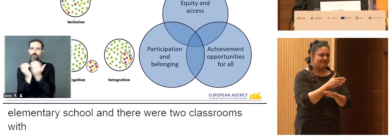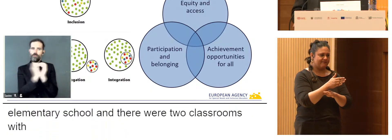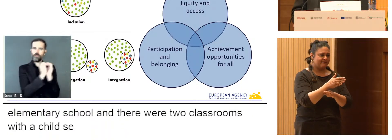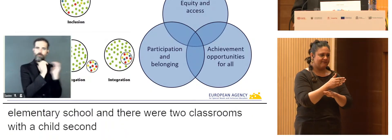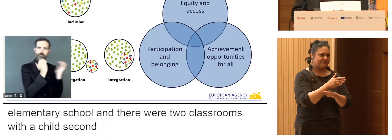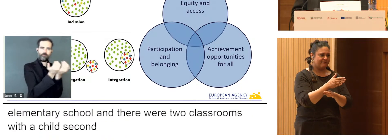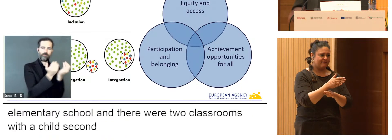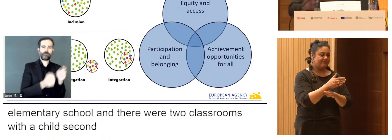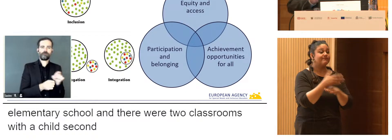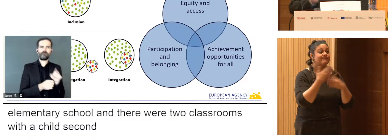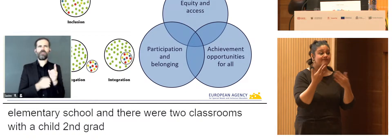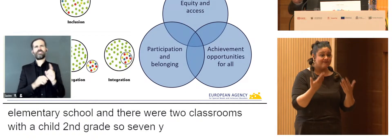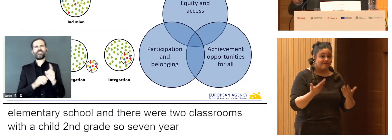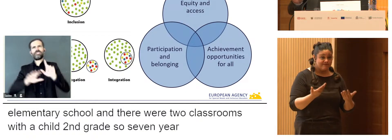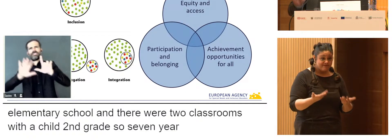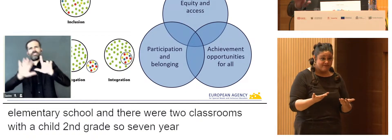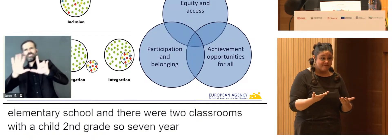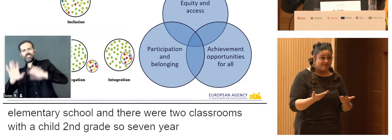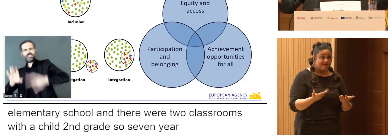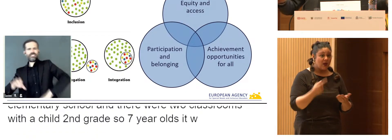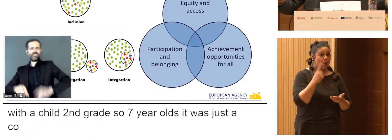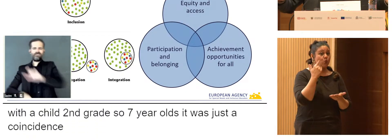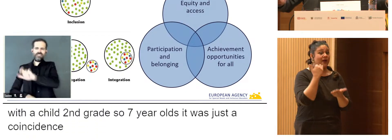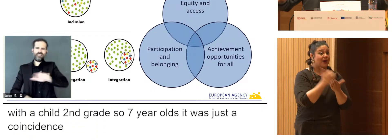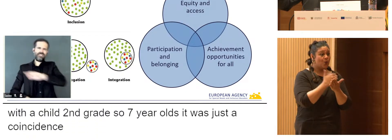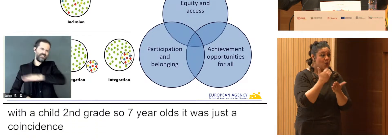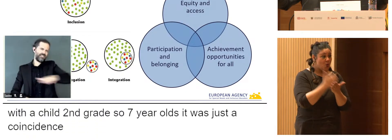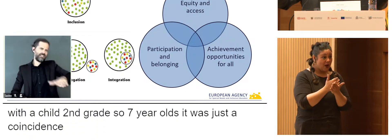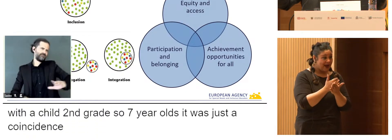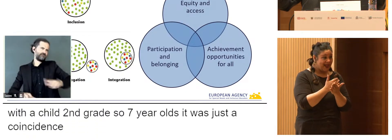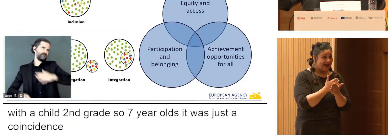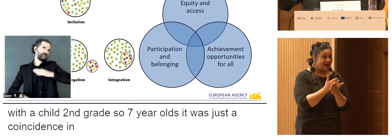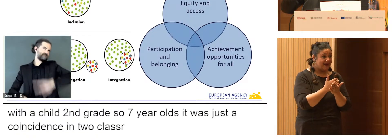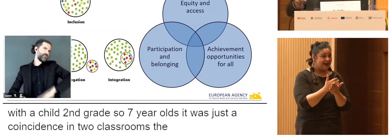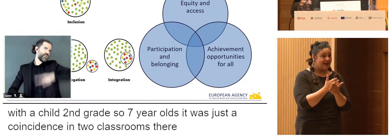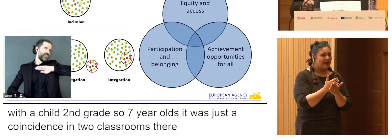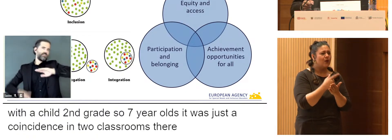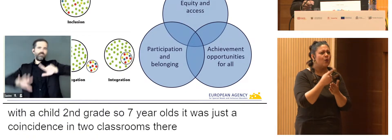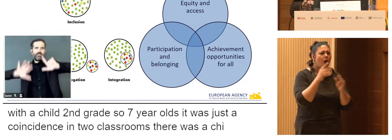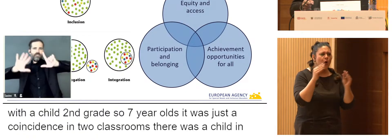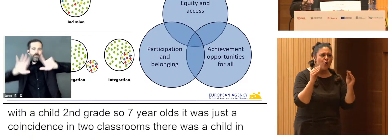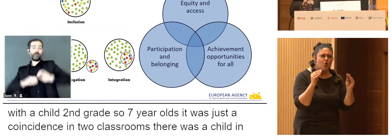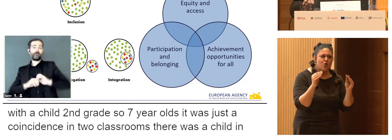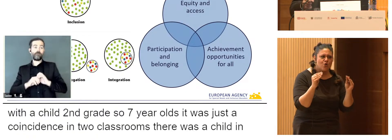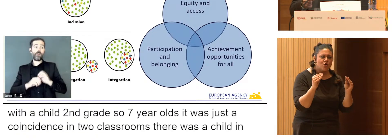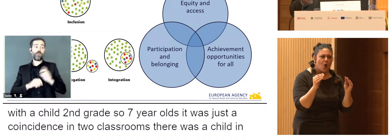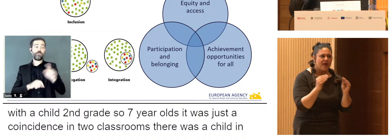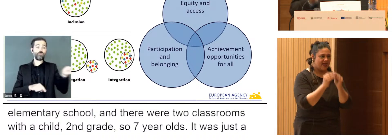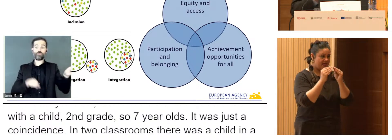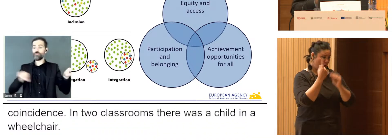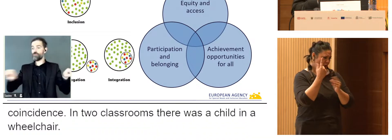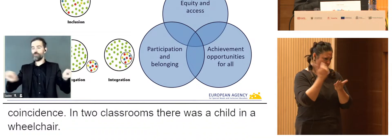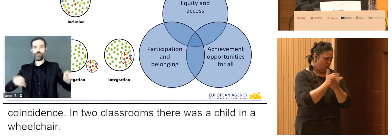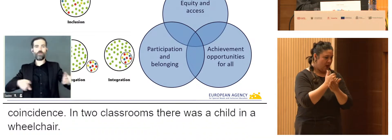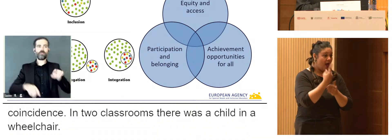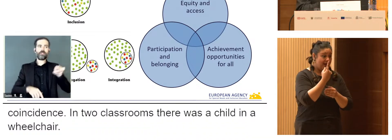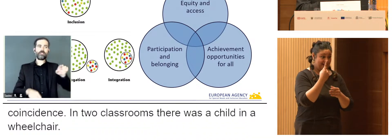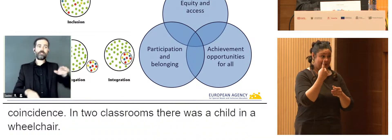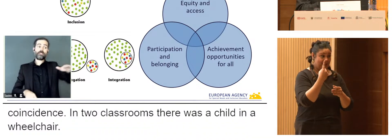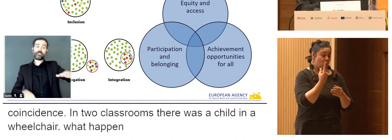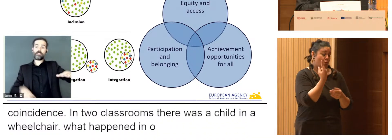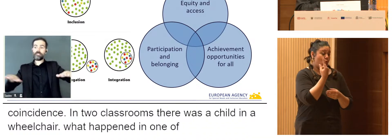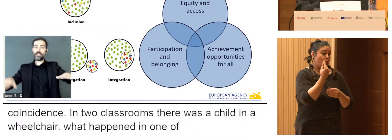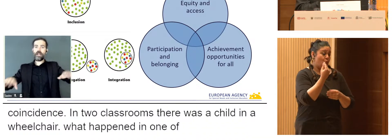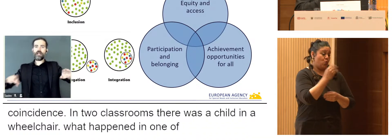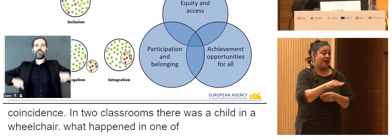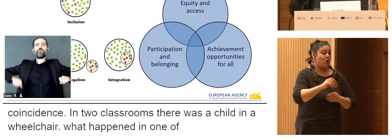so 7-year-olds. It was just a coincidence. In 2 classrooms, there was a child in a wheelchair. What happened in one of the